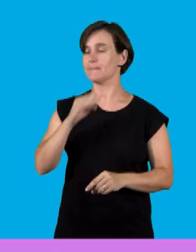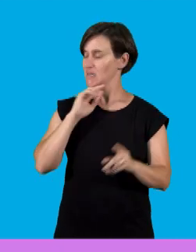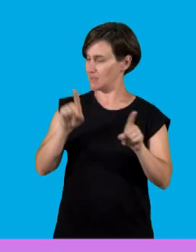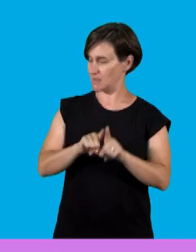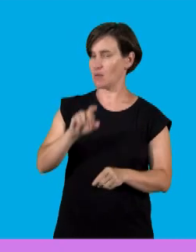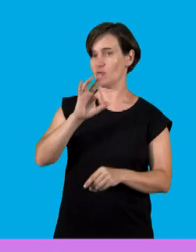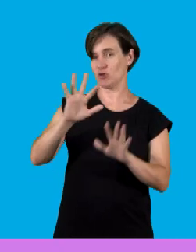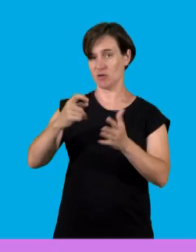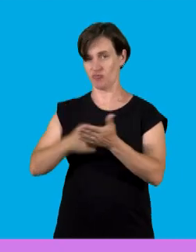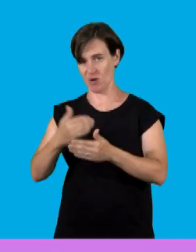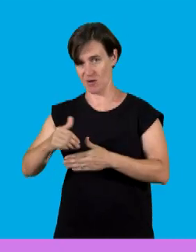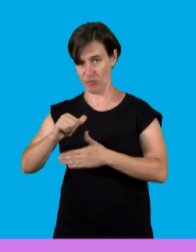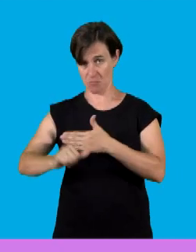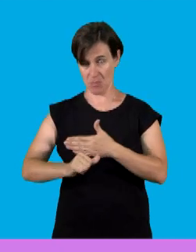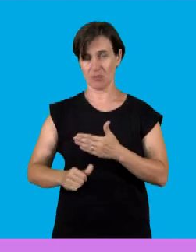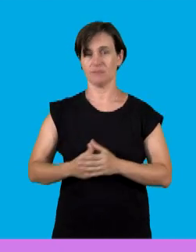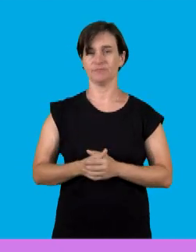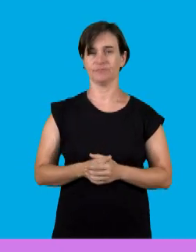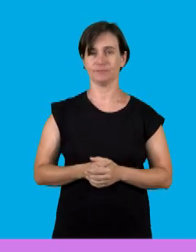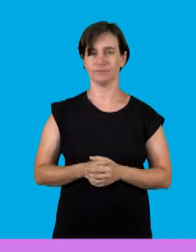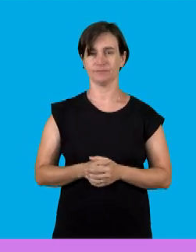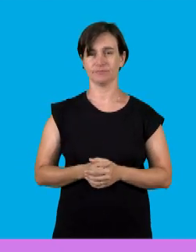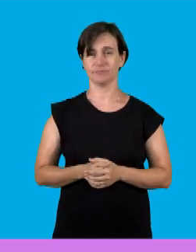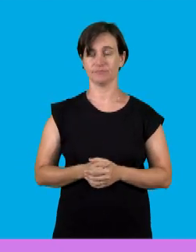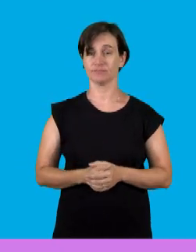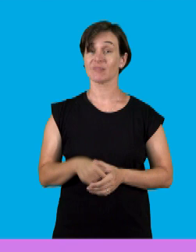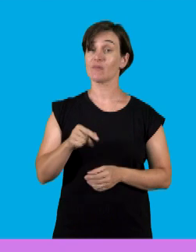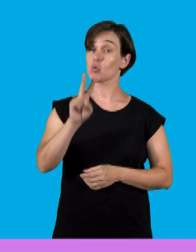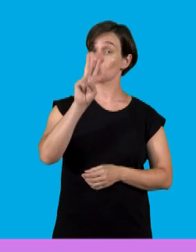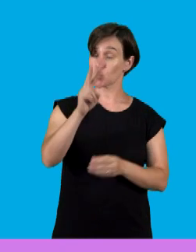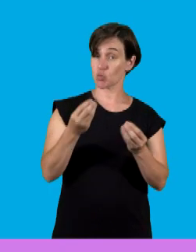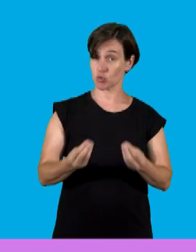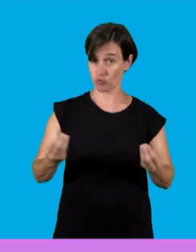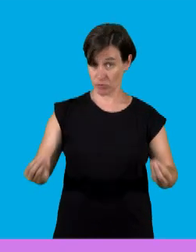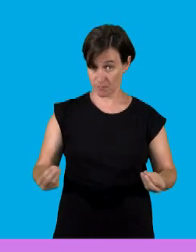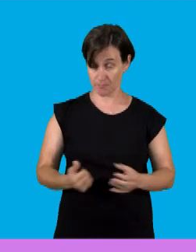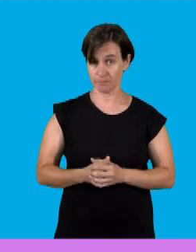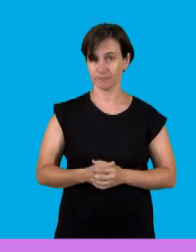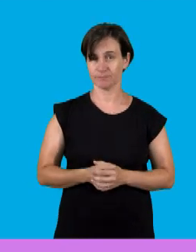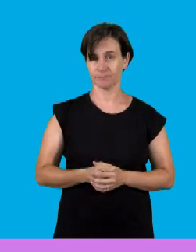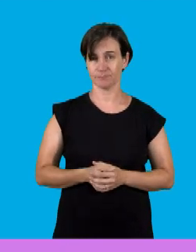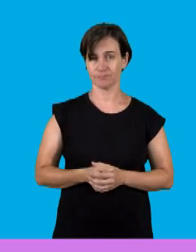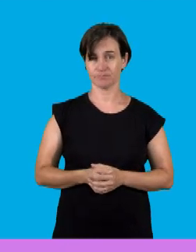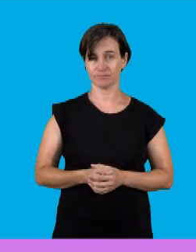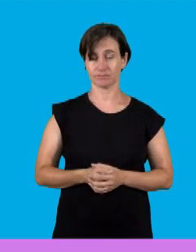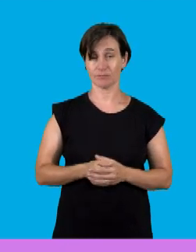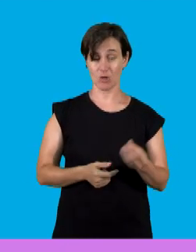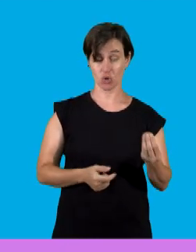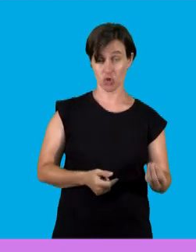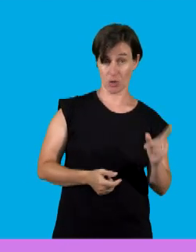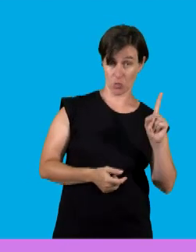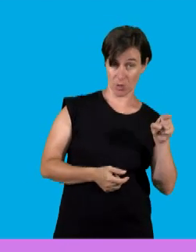Rand for her as well as a medical aid tax credit. Then we've indicated they have 2 children, right? So child number